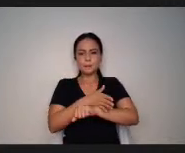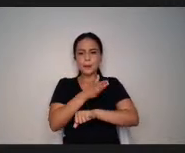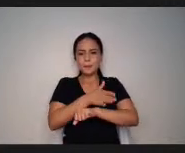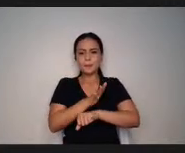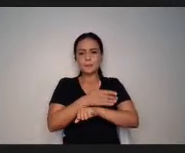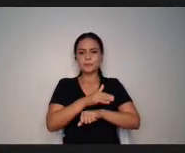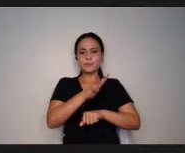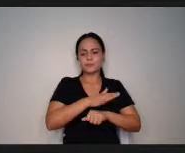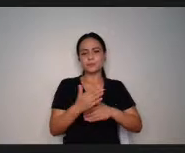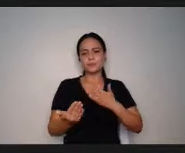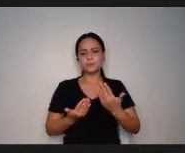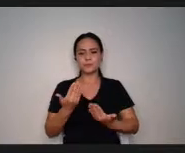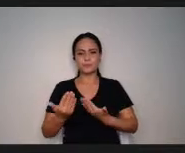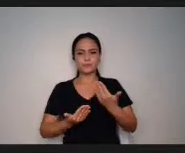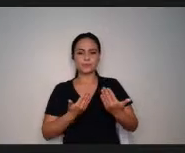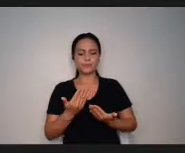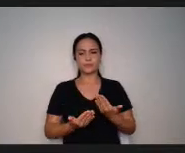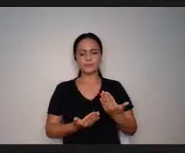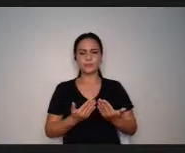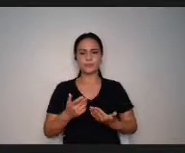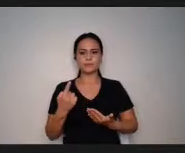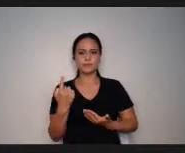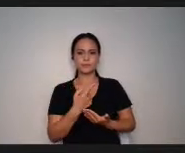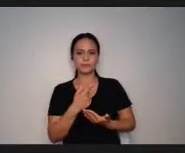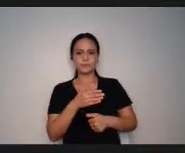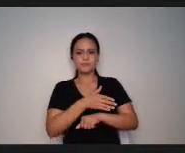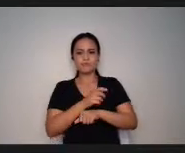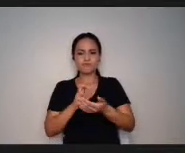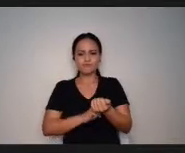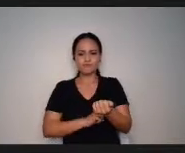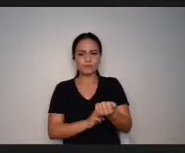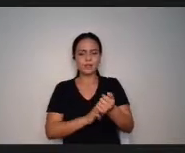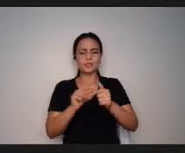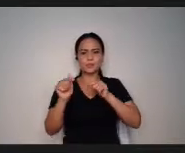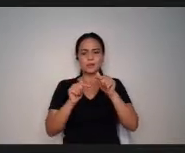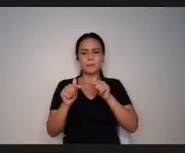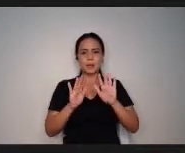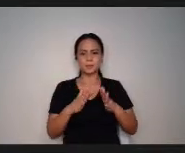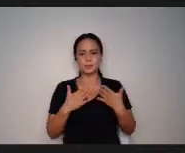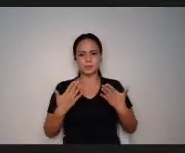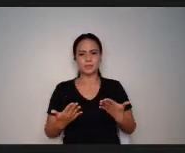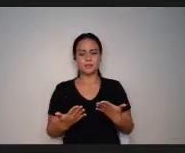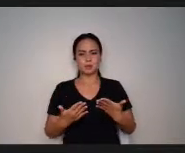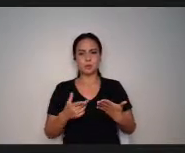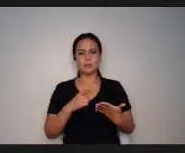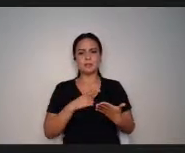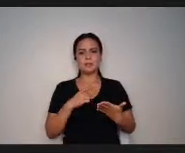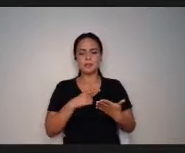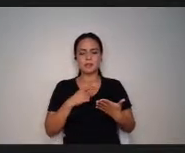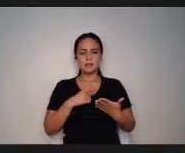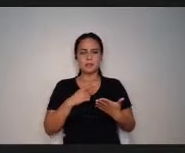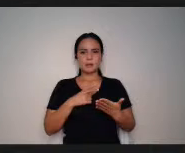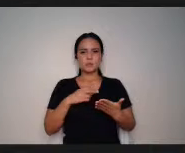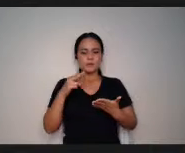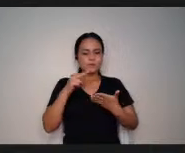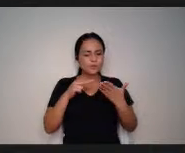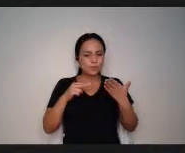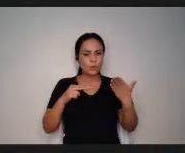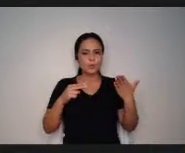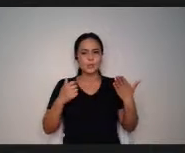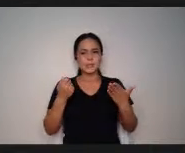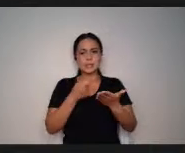some very successful and important systematic reviews that are gathered from these ongoing